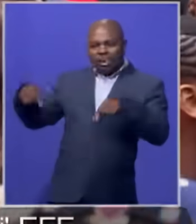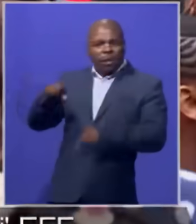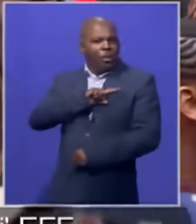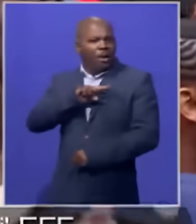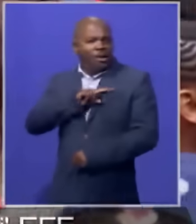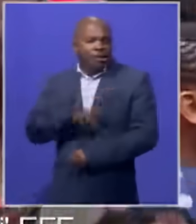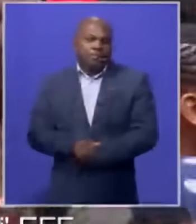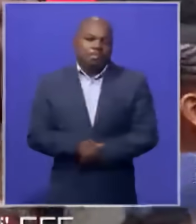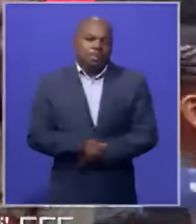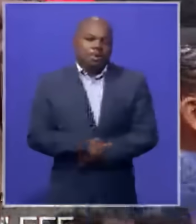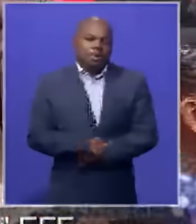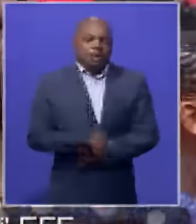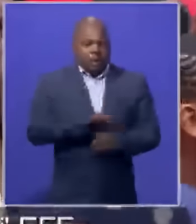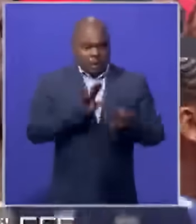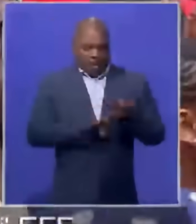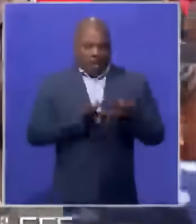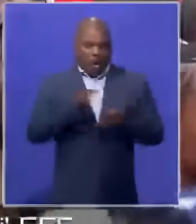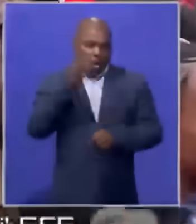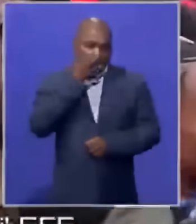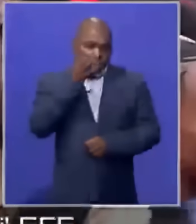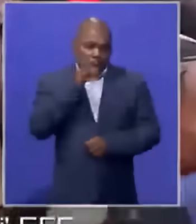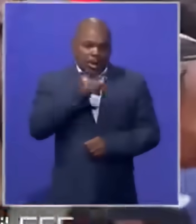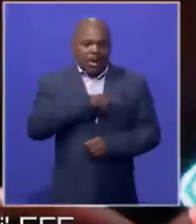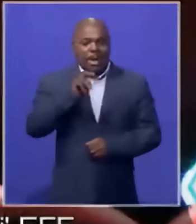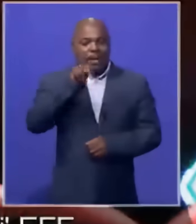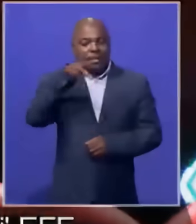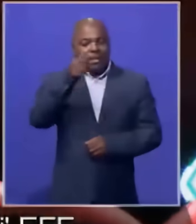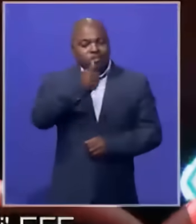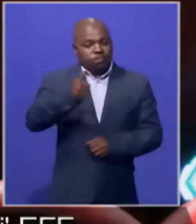gore mohlankedi phetiši wa botšotšhisi a golegwe.